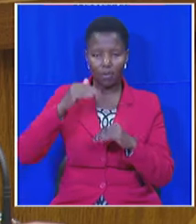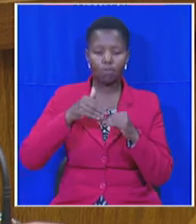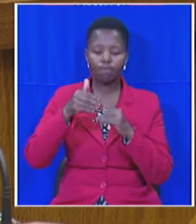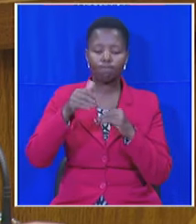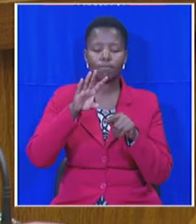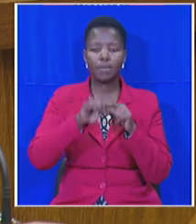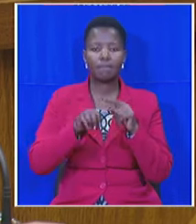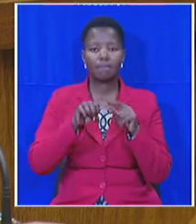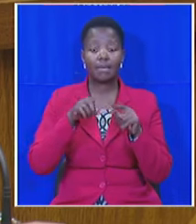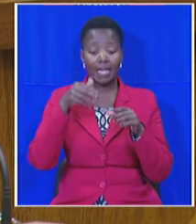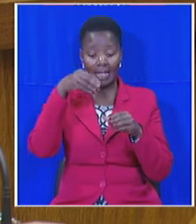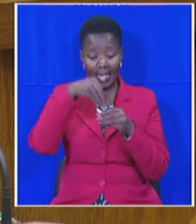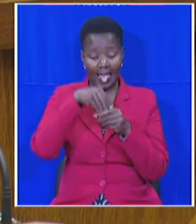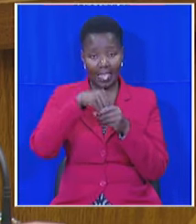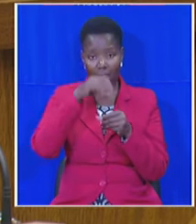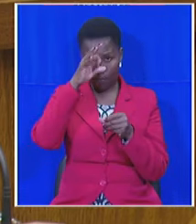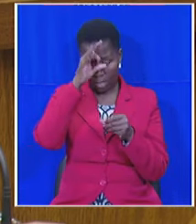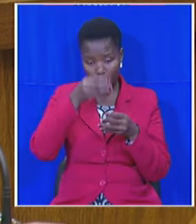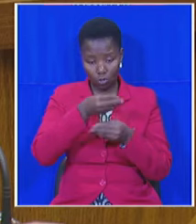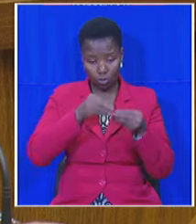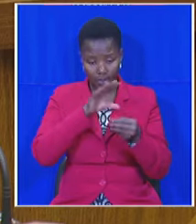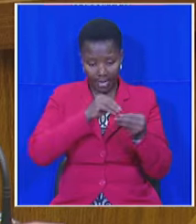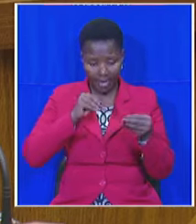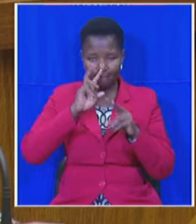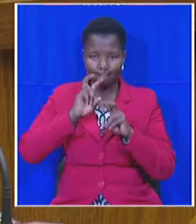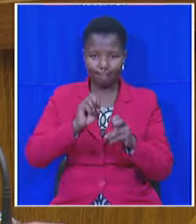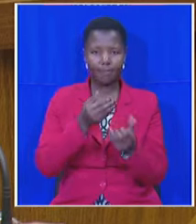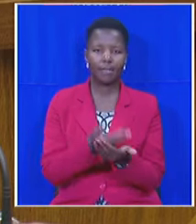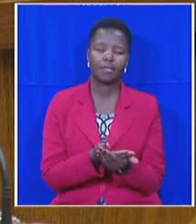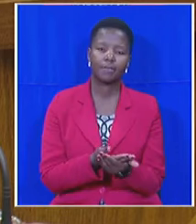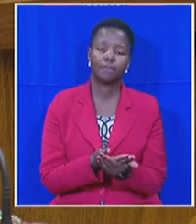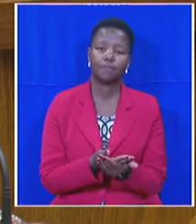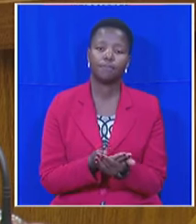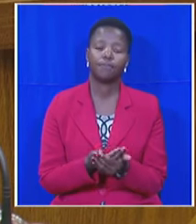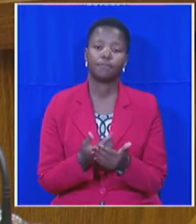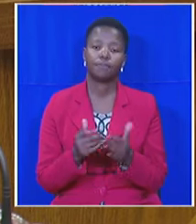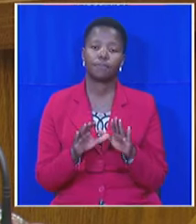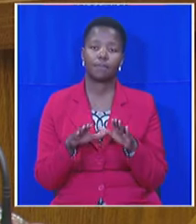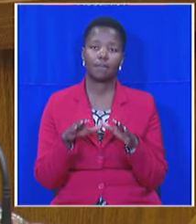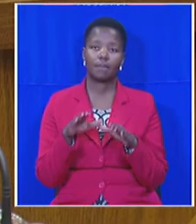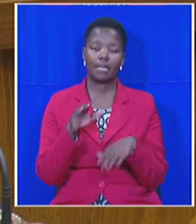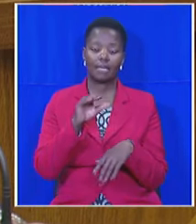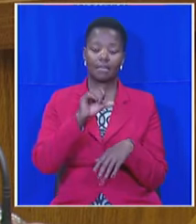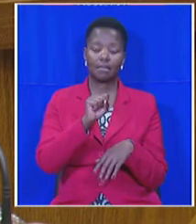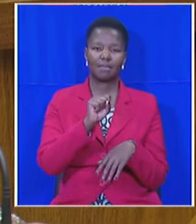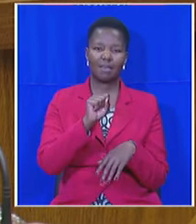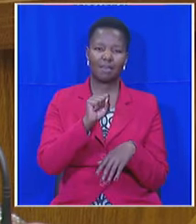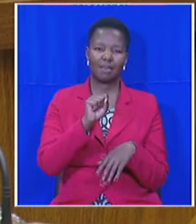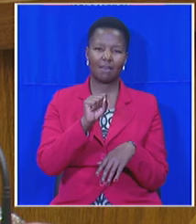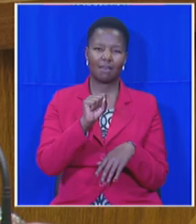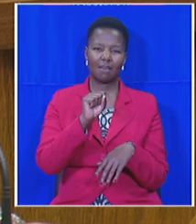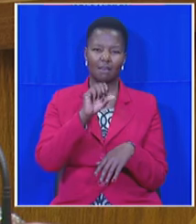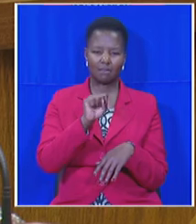corruption and other specialised investigations. The Compliance and Stakeholder Management Program, which has a budget